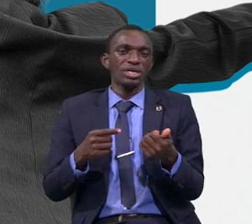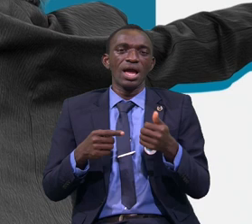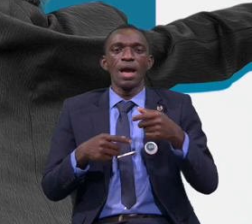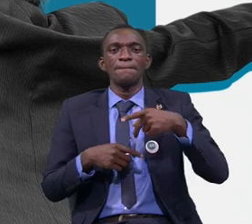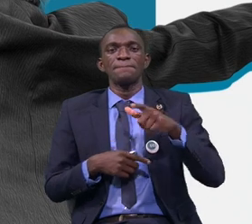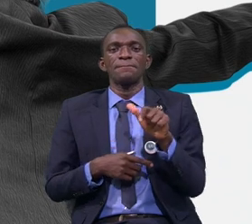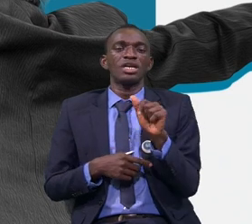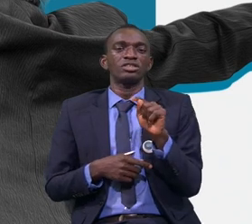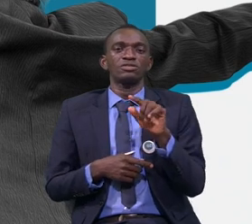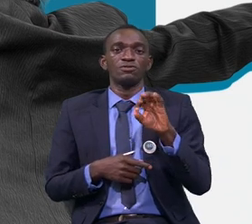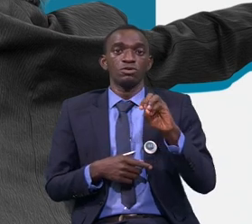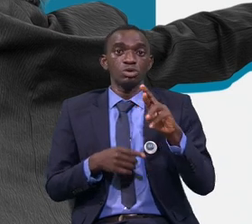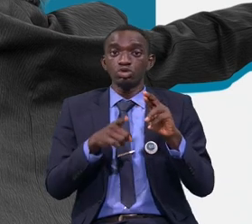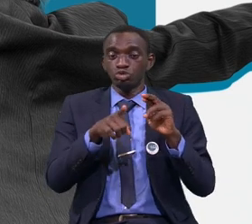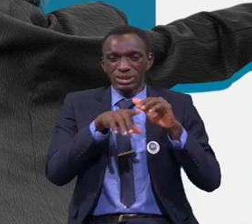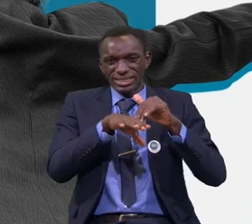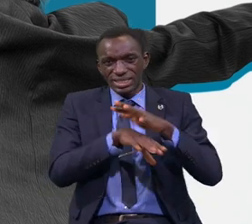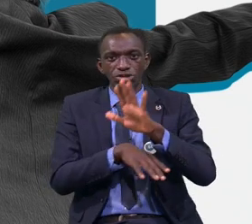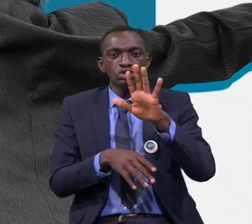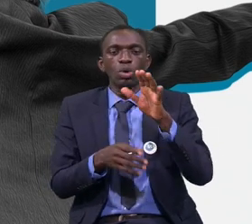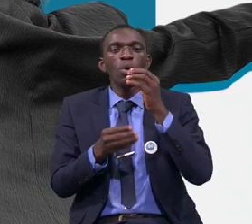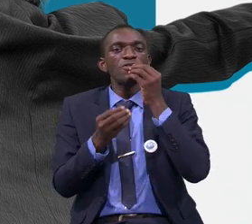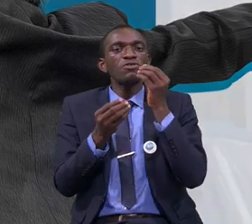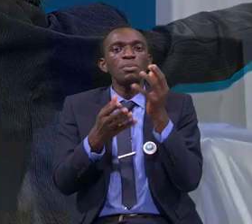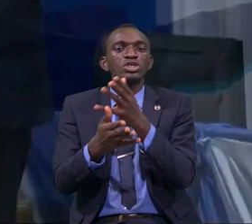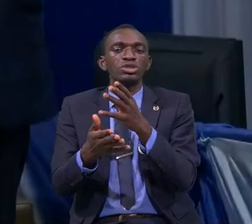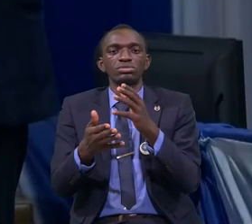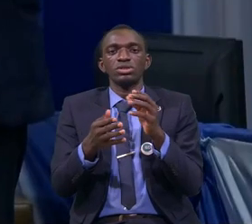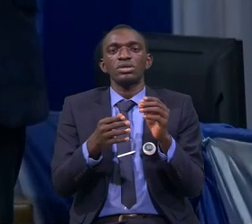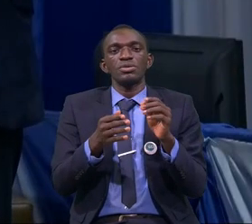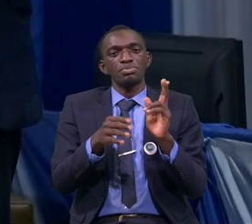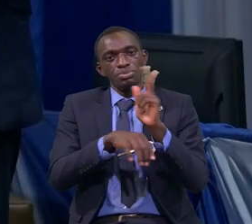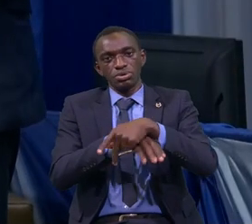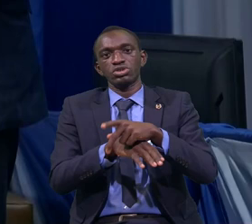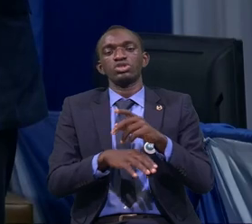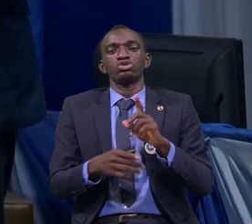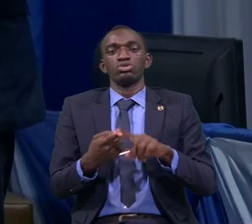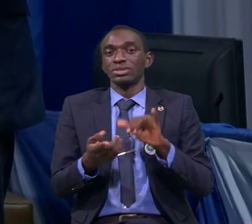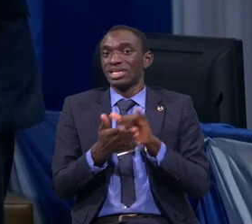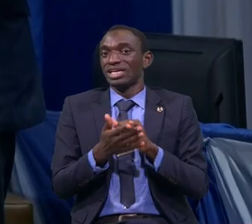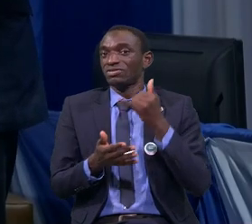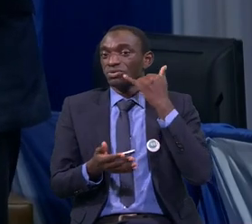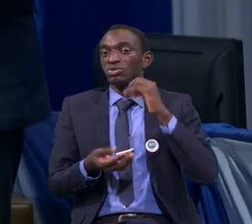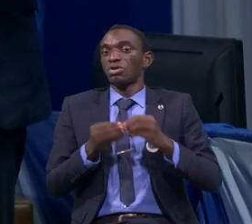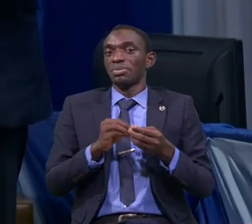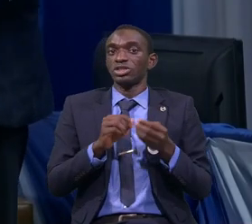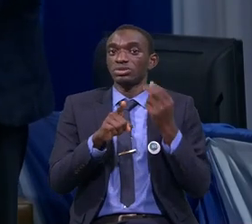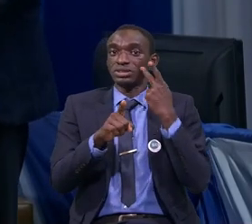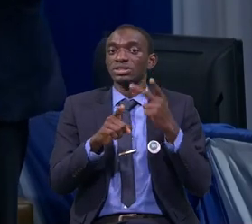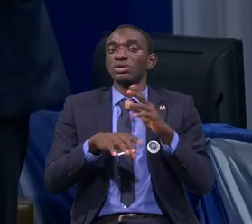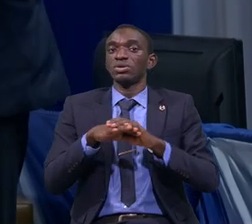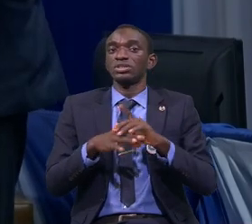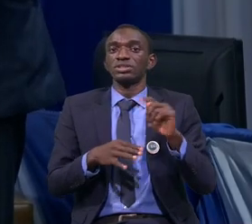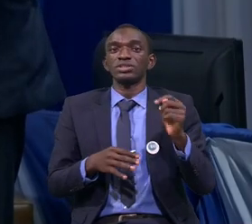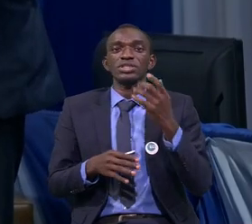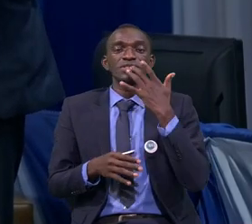on the screen. They are going to help you. That is those in every part of the